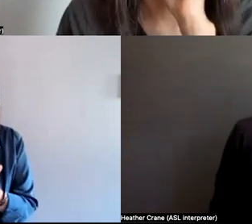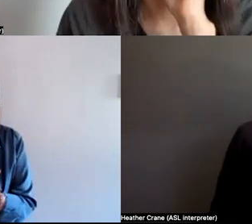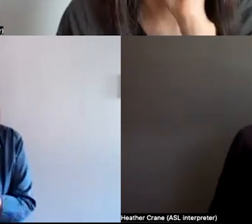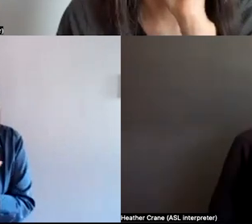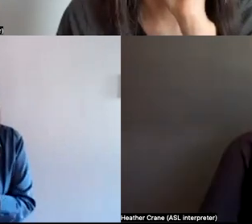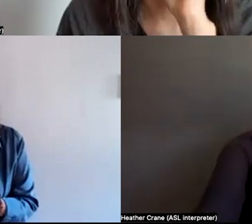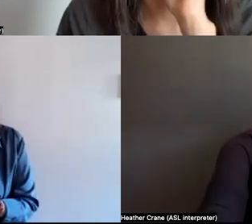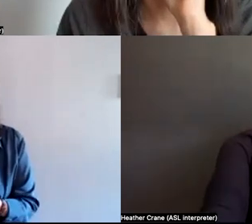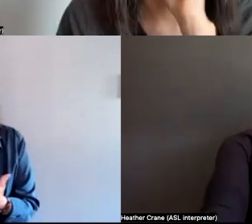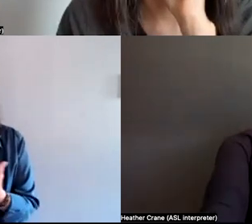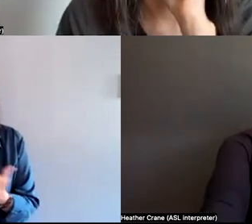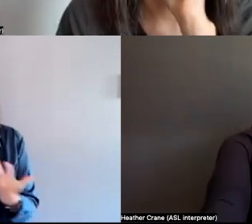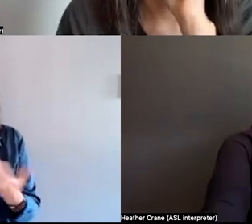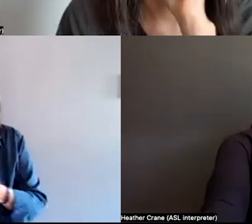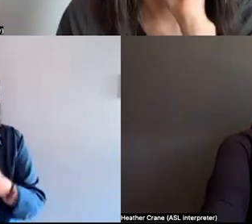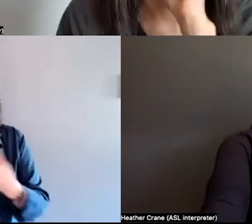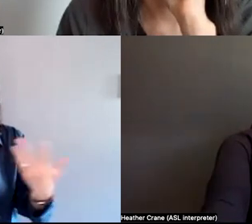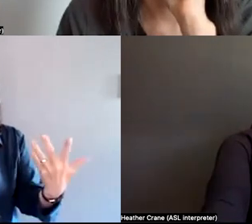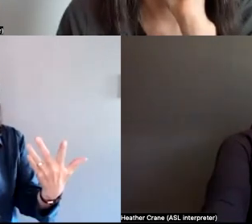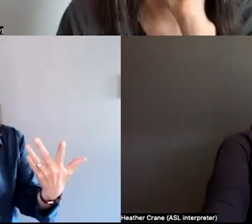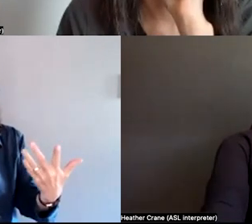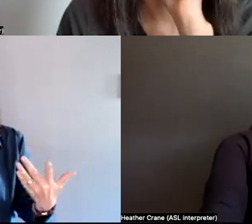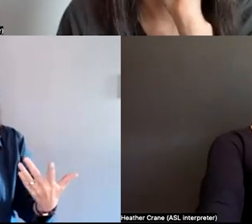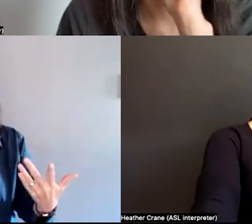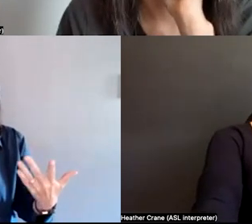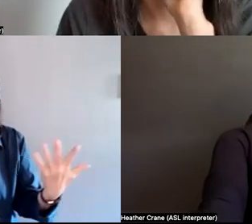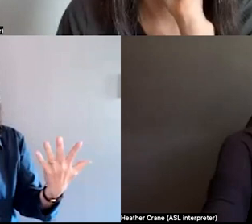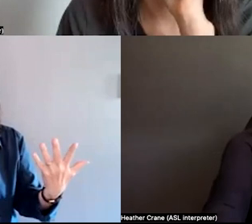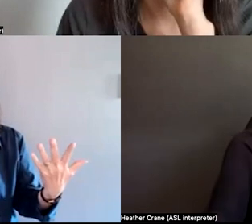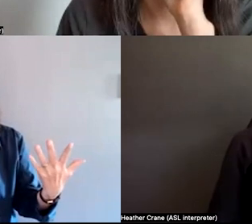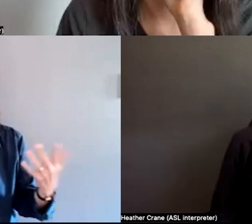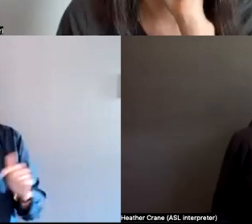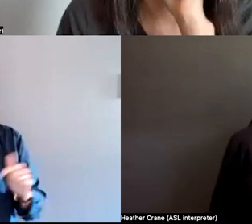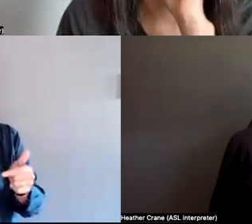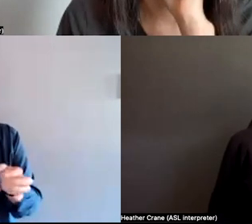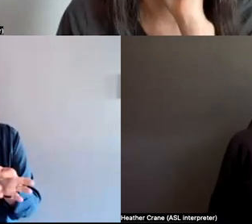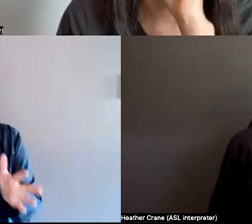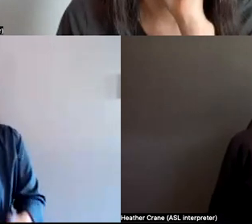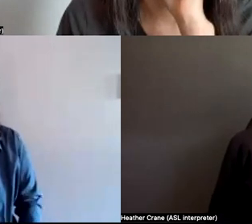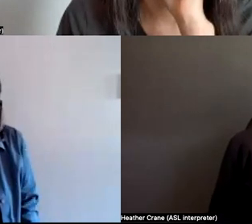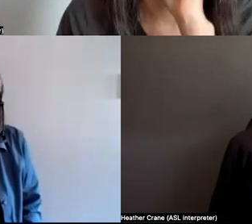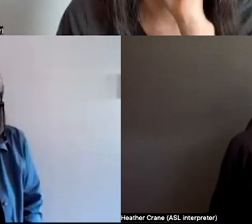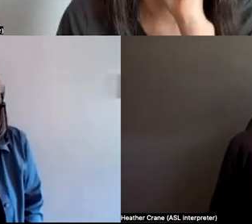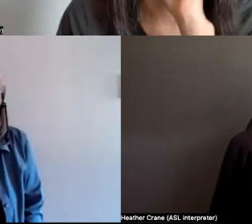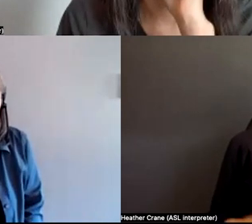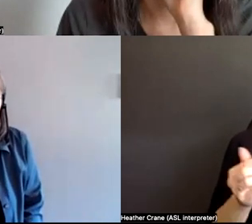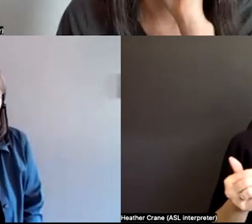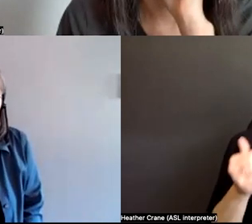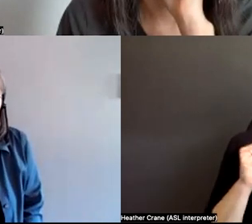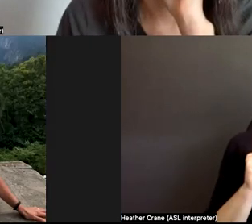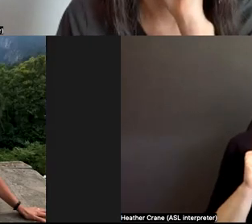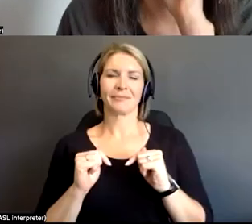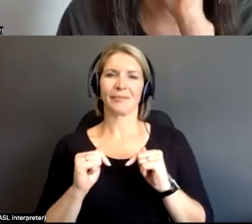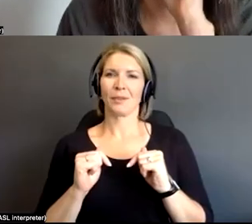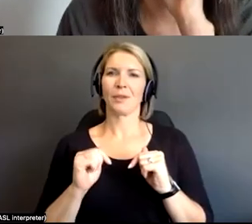when you're literally taking market by going to a lower price point. It's bananas. And it